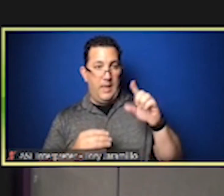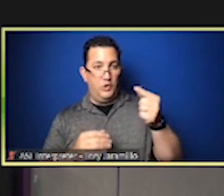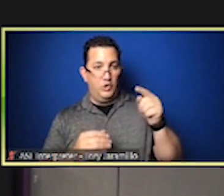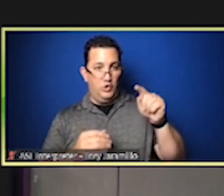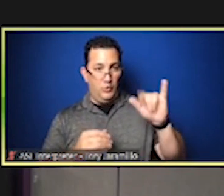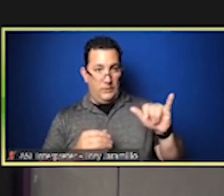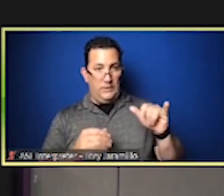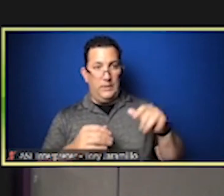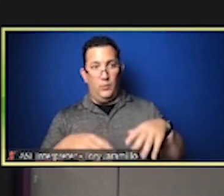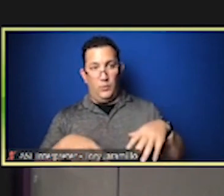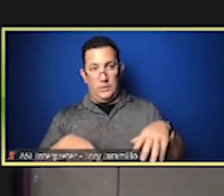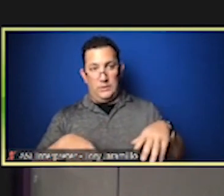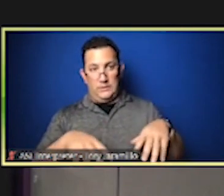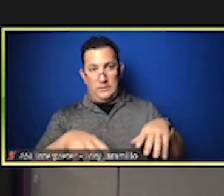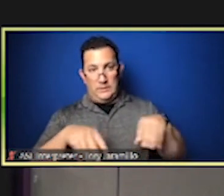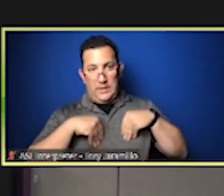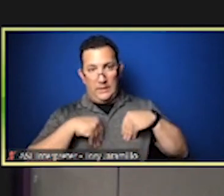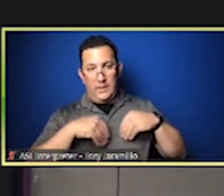attempts.